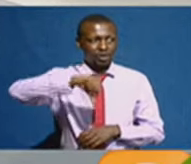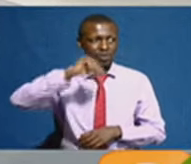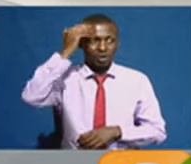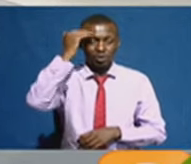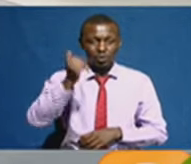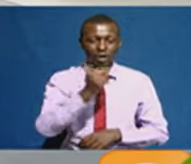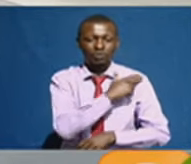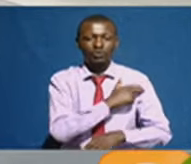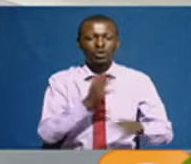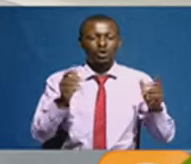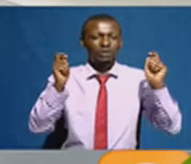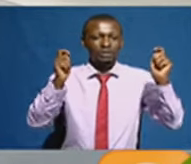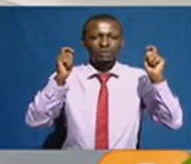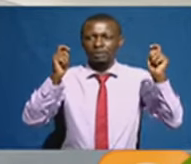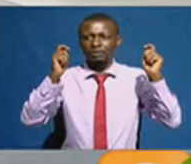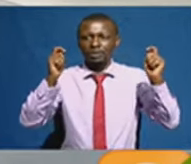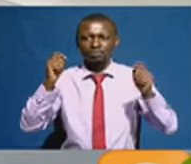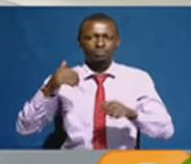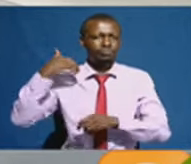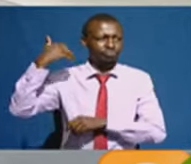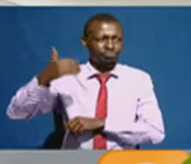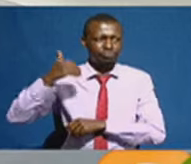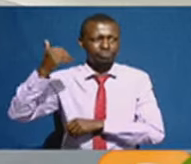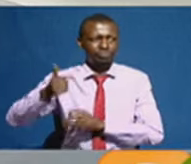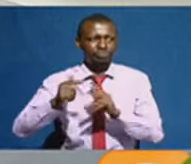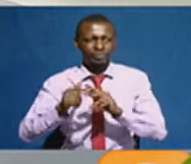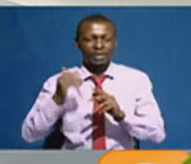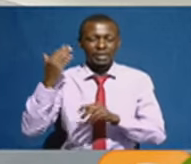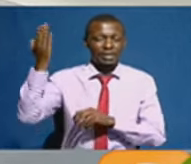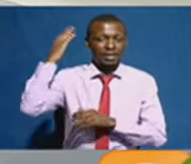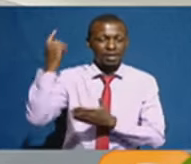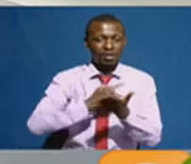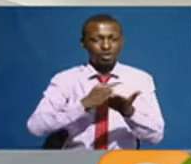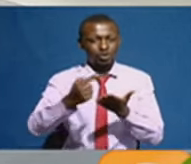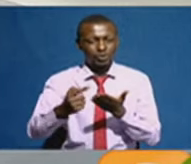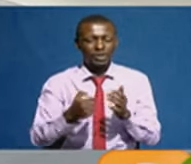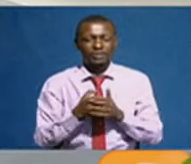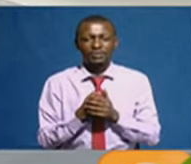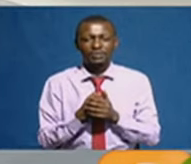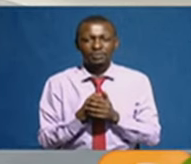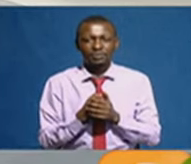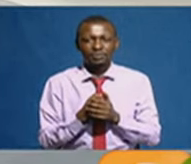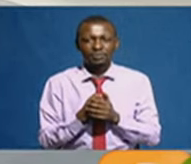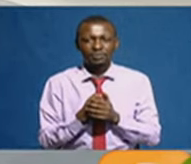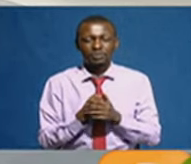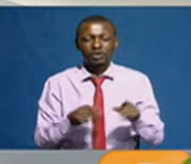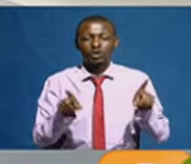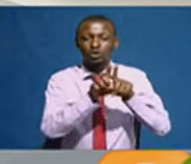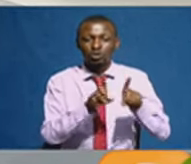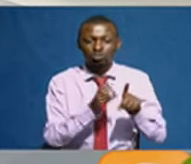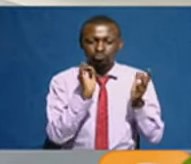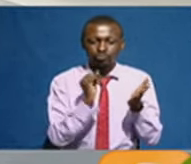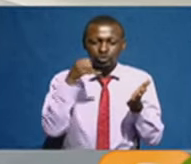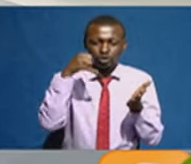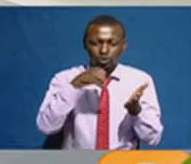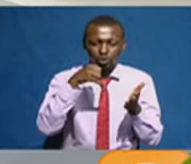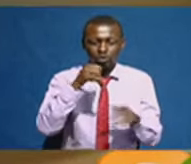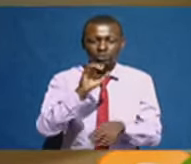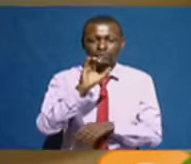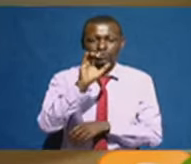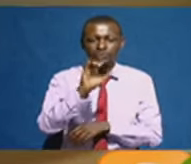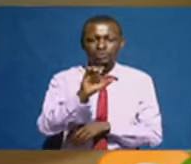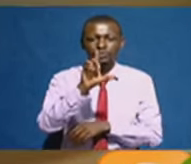striking almost every other day since last week. Of course, they were joined by the clinical officers, and then there were the